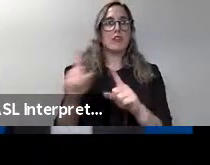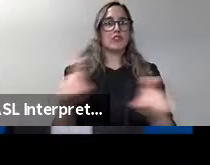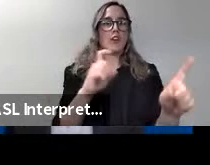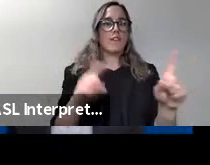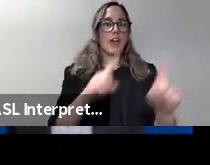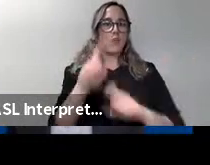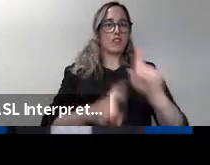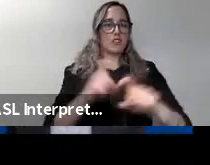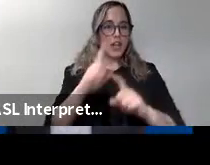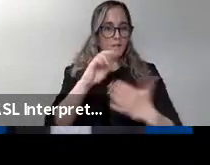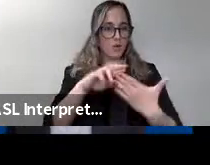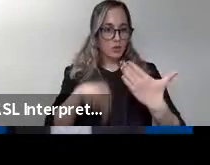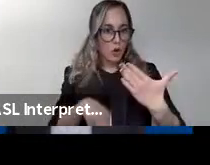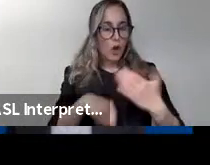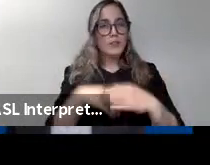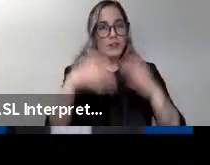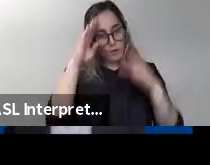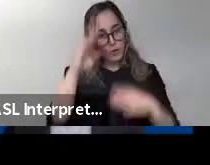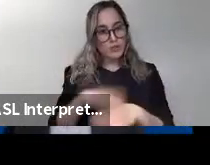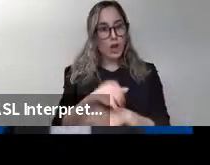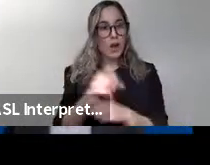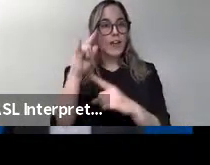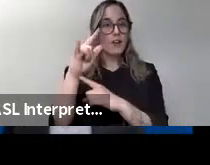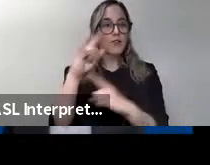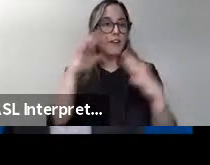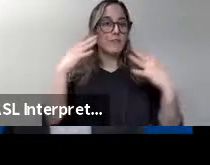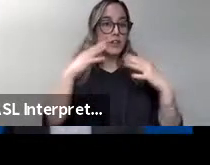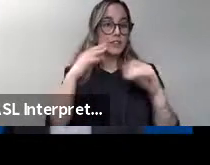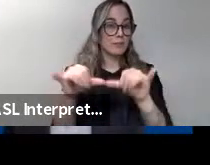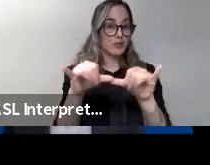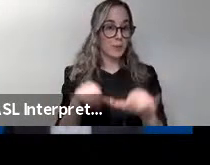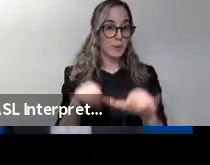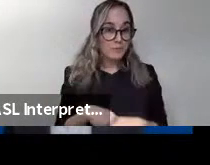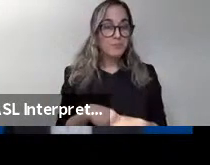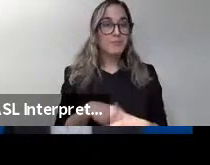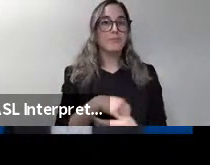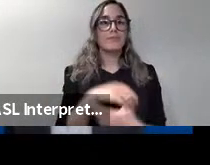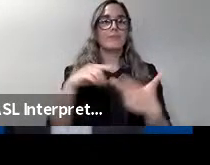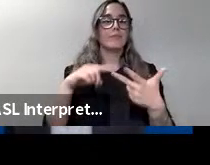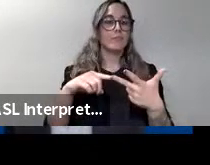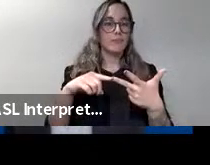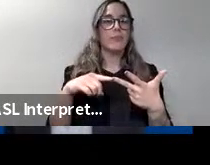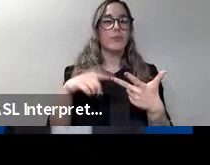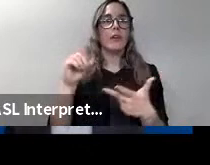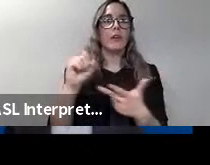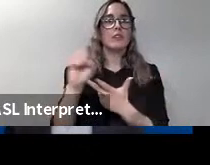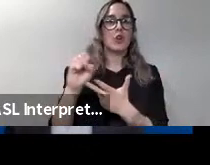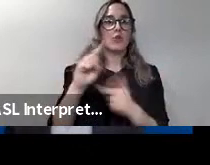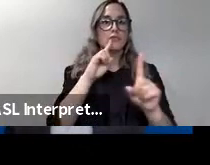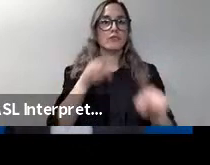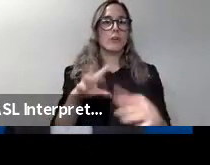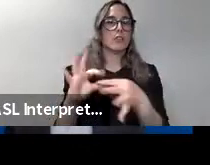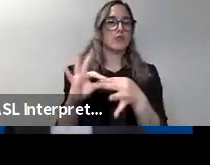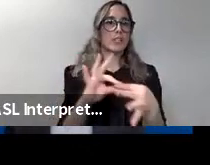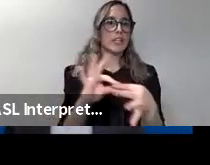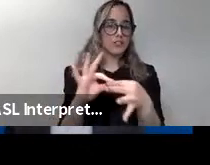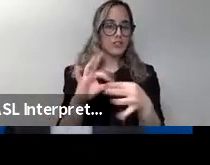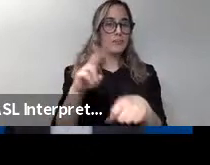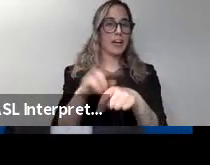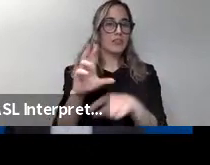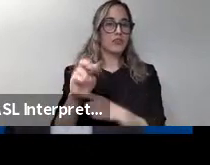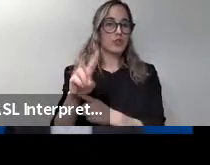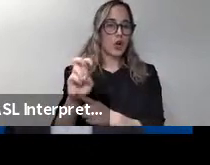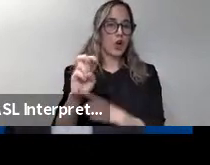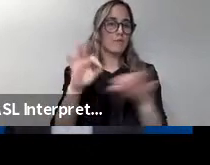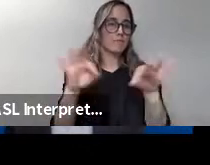development with a focus on the aircraft annoyance measurement. Third, I'll provide a simplified overview of dose response curves and then present the new